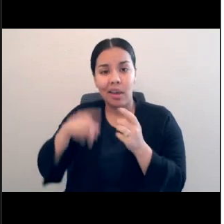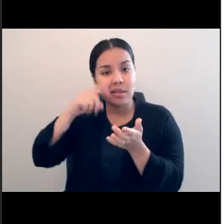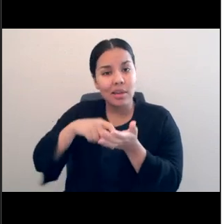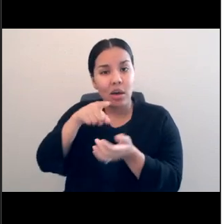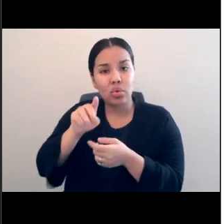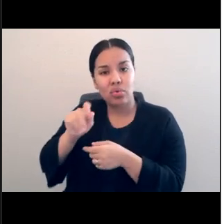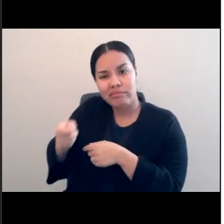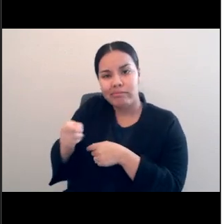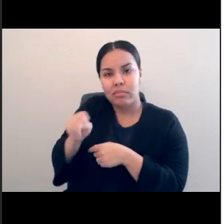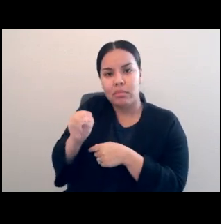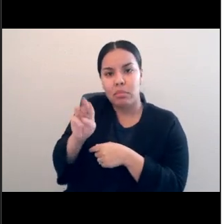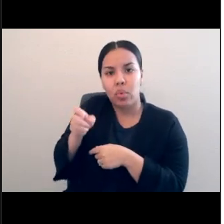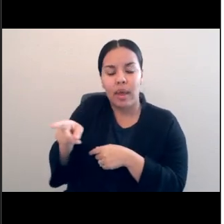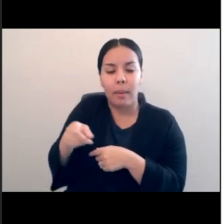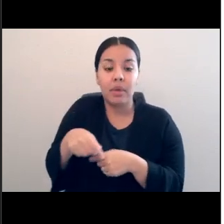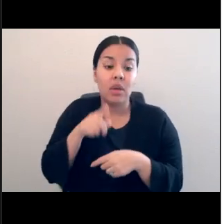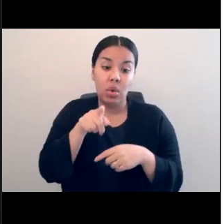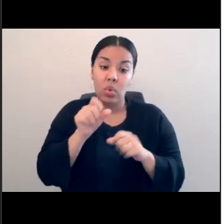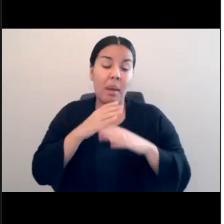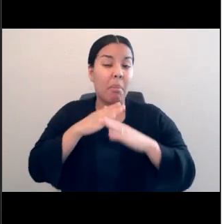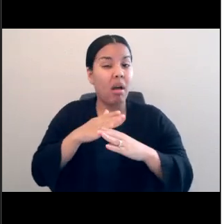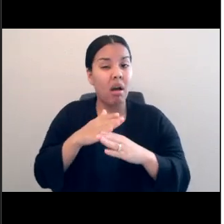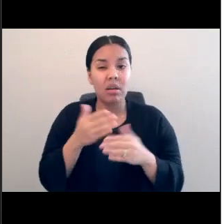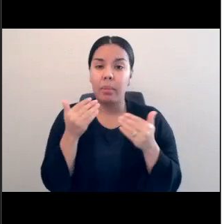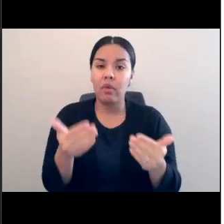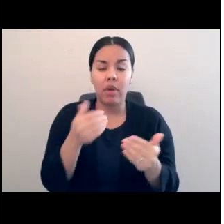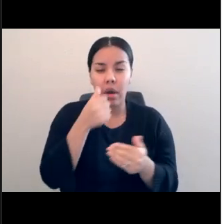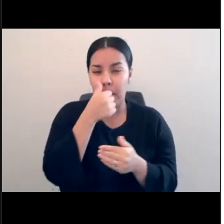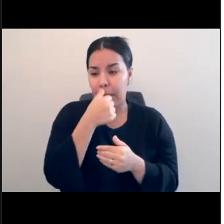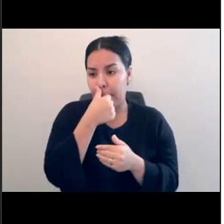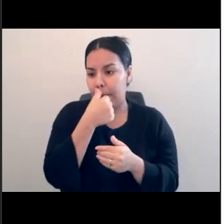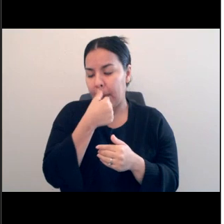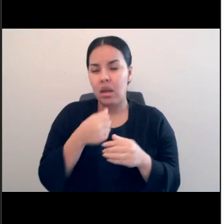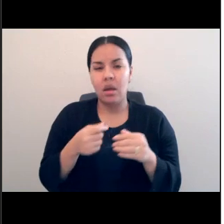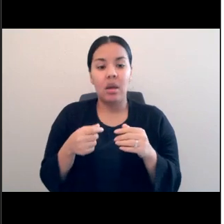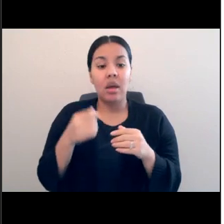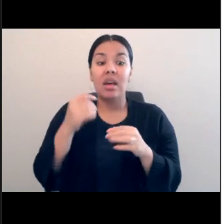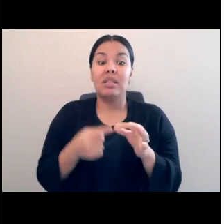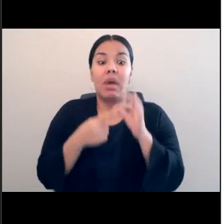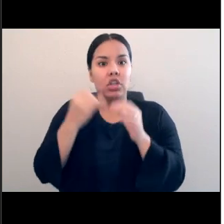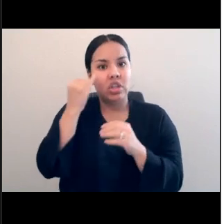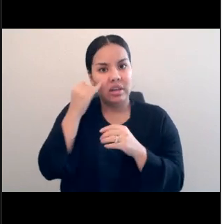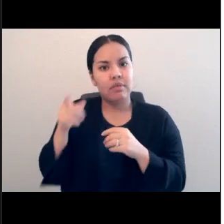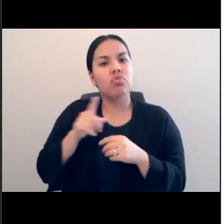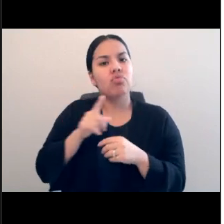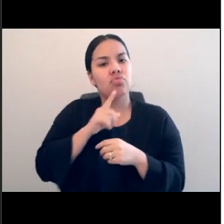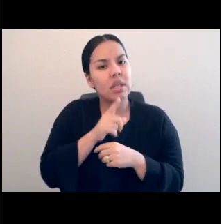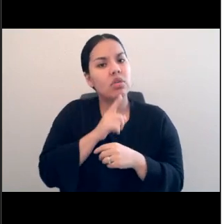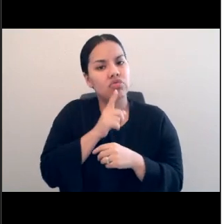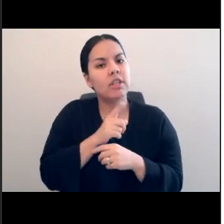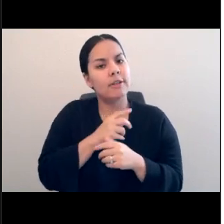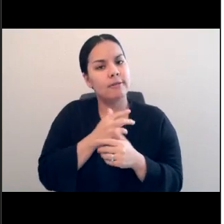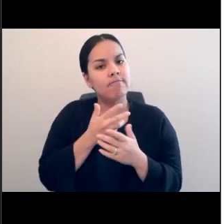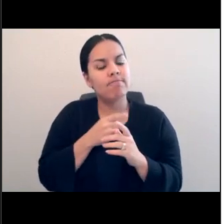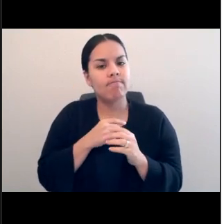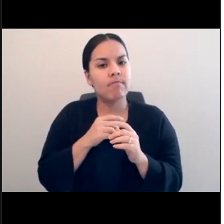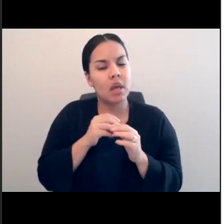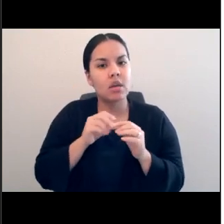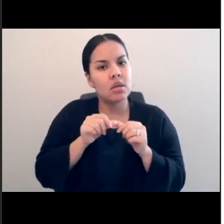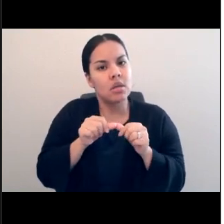over. You can block and move on, especially if they're being particularly pernicious. They'll know that you've blocked them,